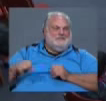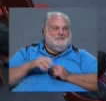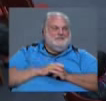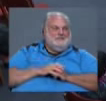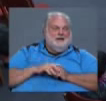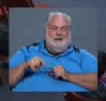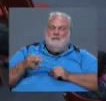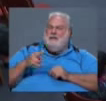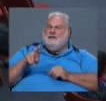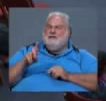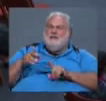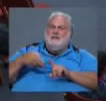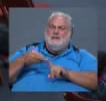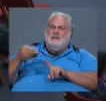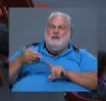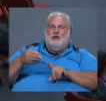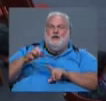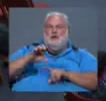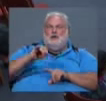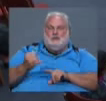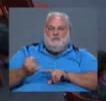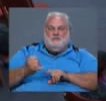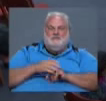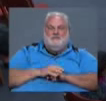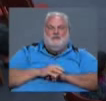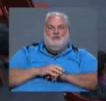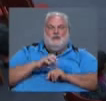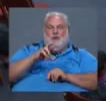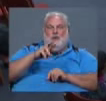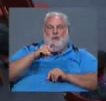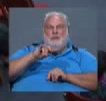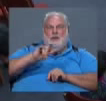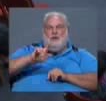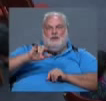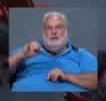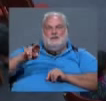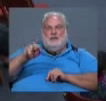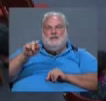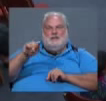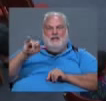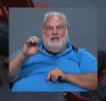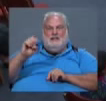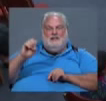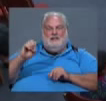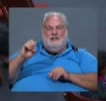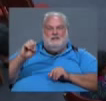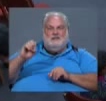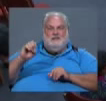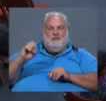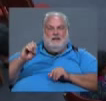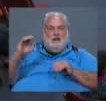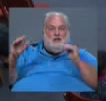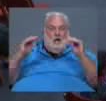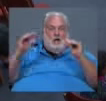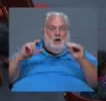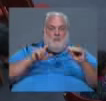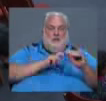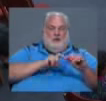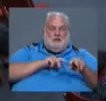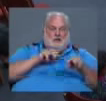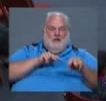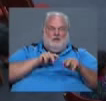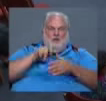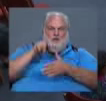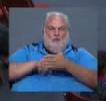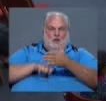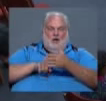What's her PhD in? Criminal justice. Good, very good. She's an adult probation officer, and she wrote her dissertation